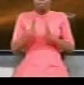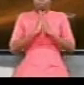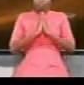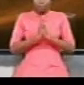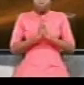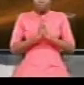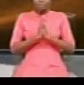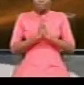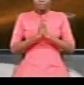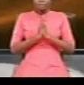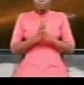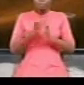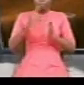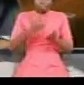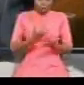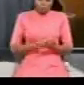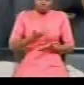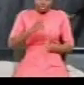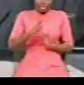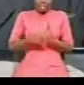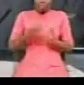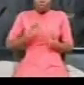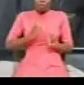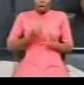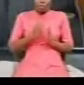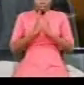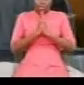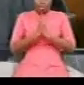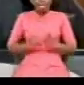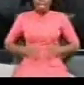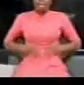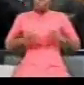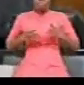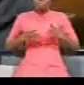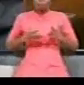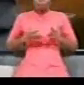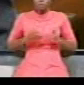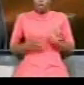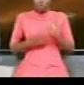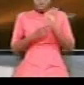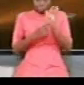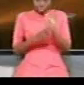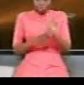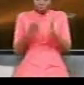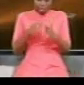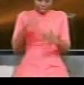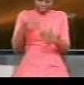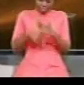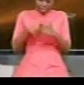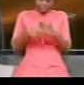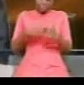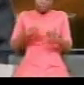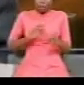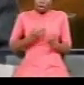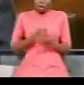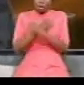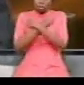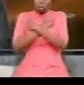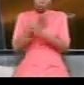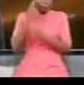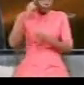prayed. The richness of our devotion reveals the depth of our love for